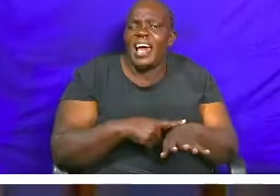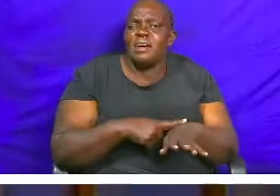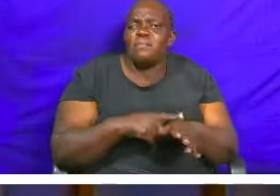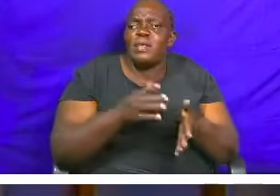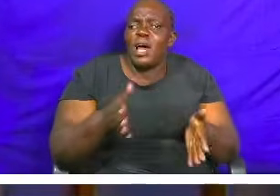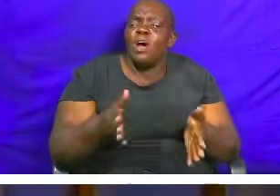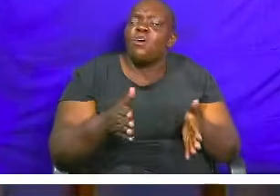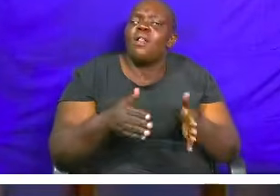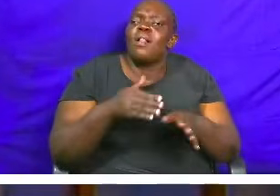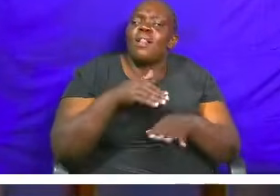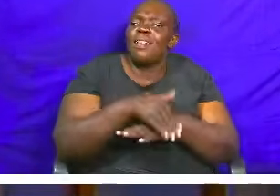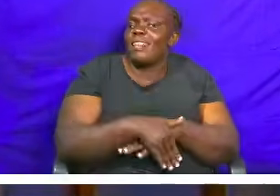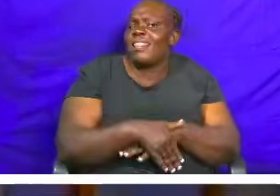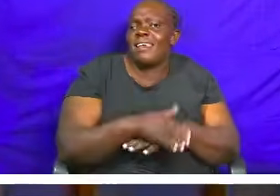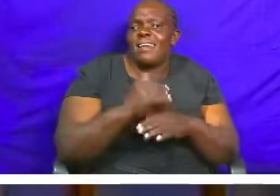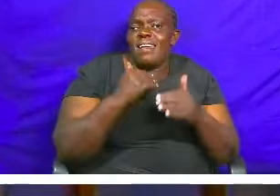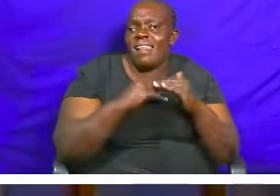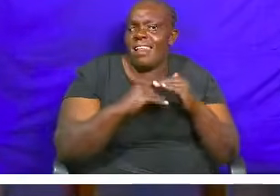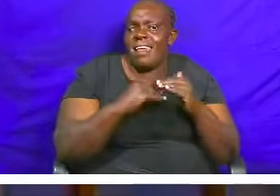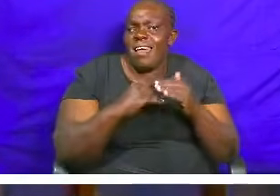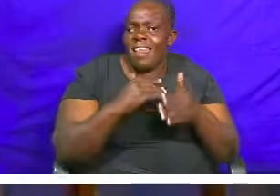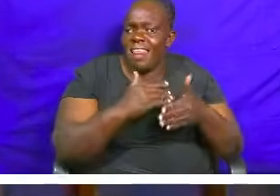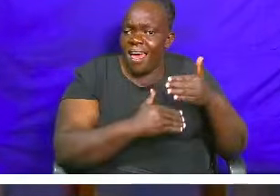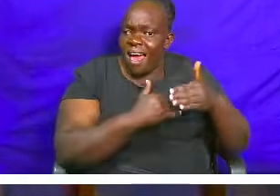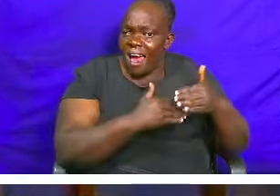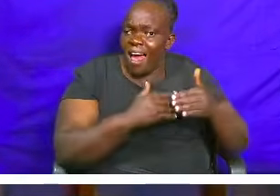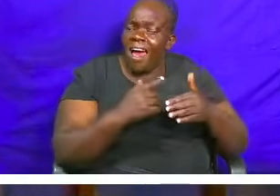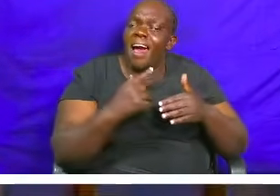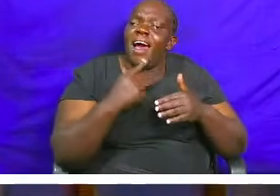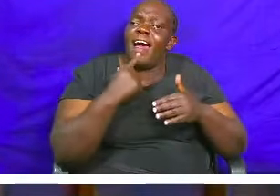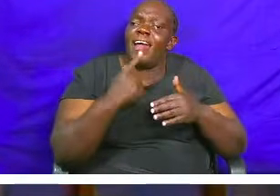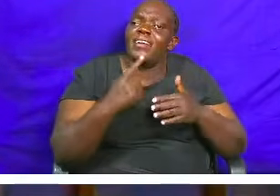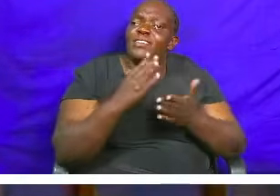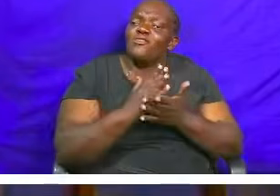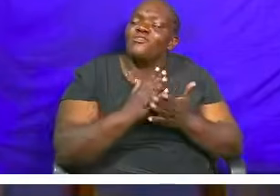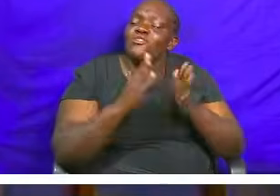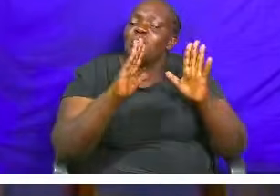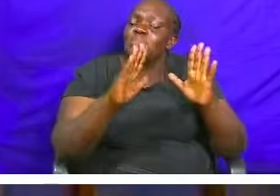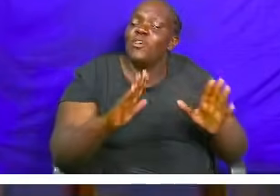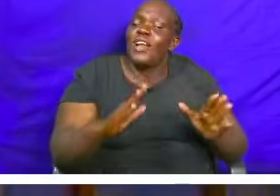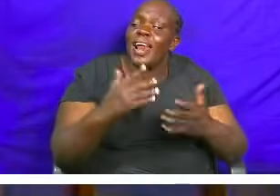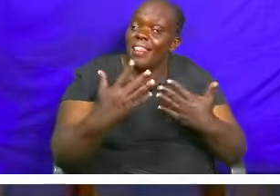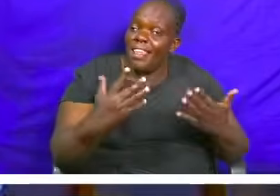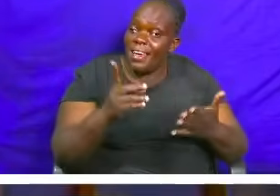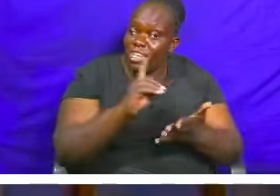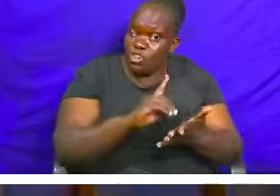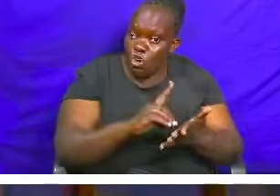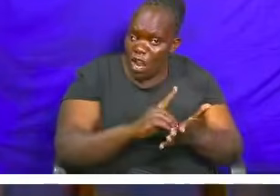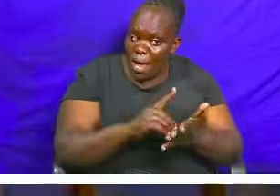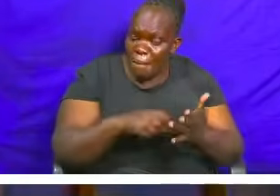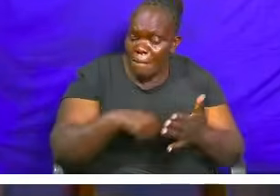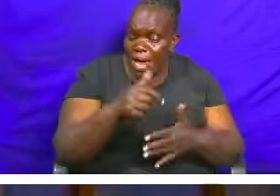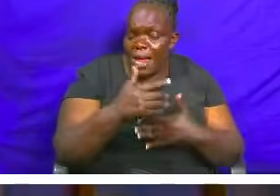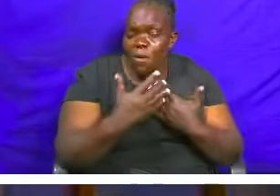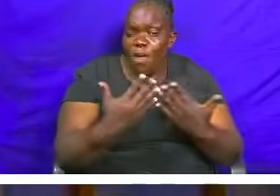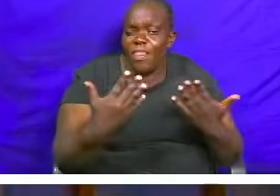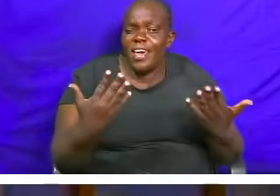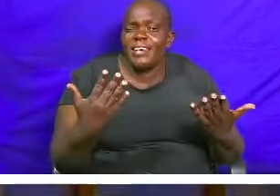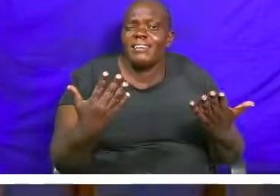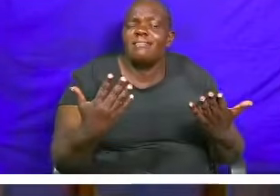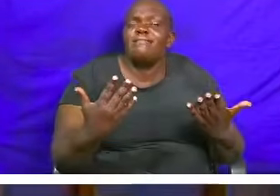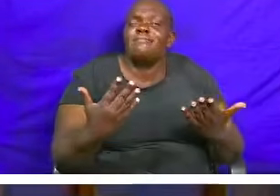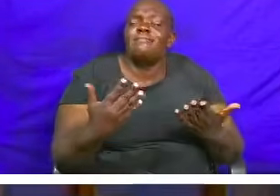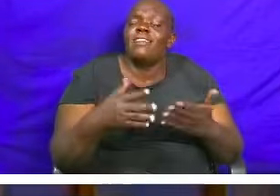to 200. The dollar is a very critical component in our pricing, because we are buying our product. Our product is